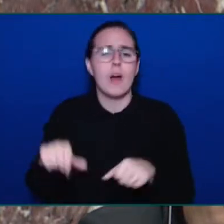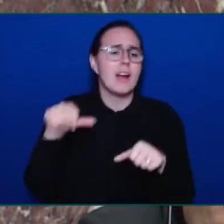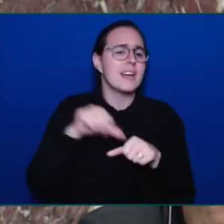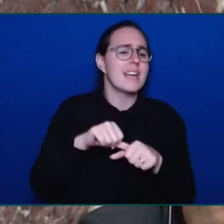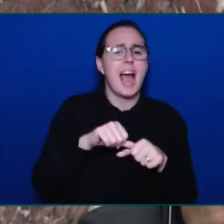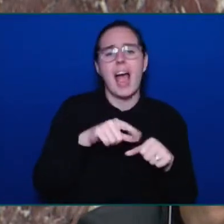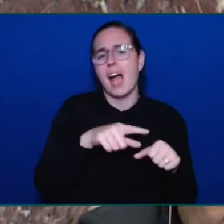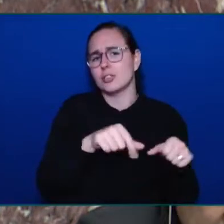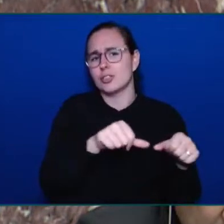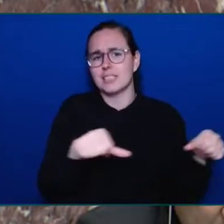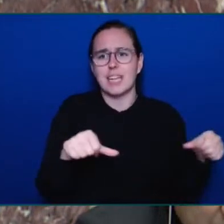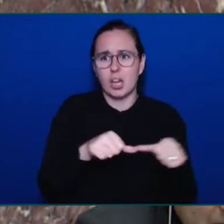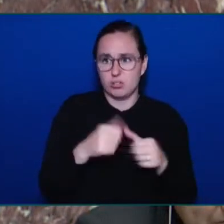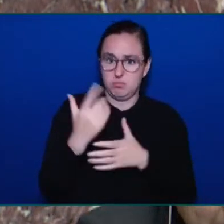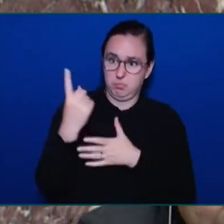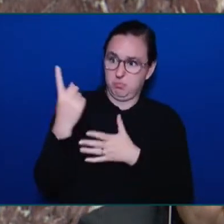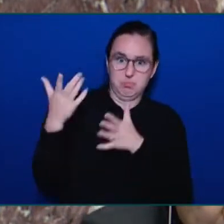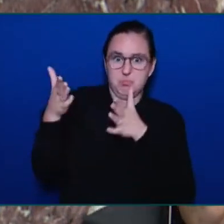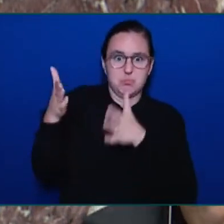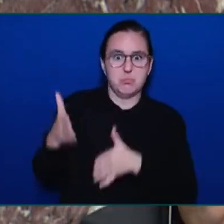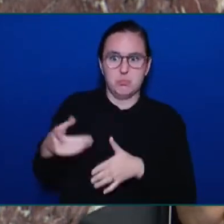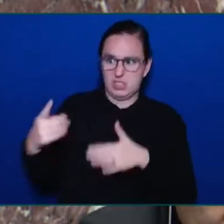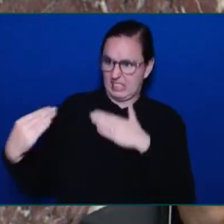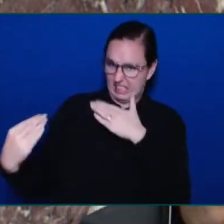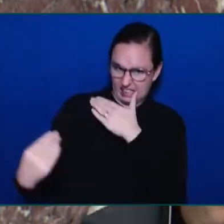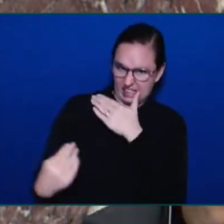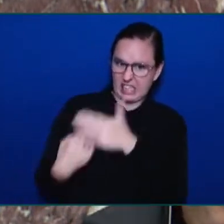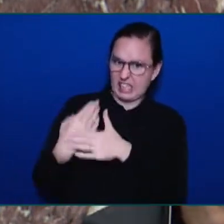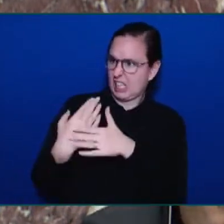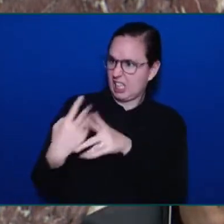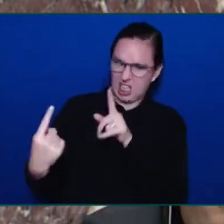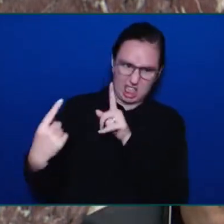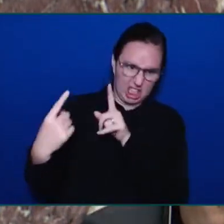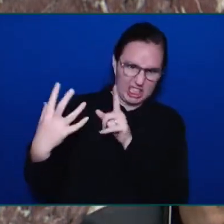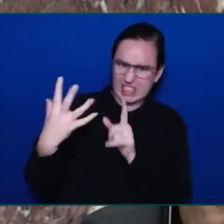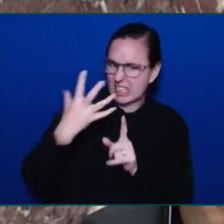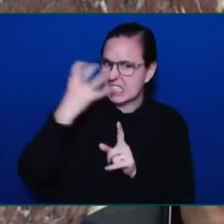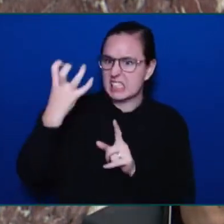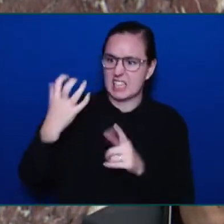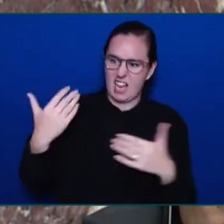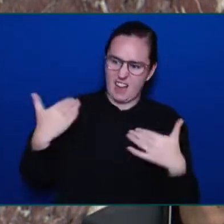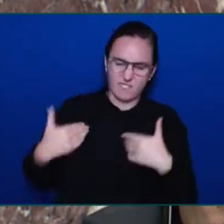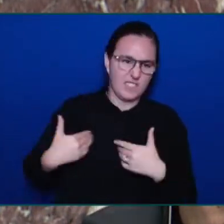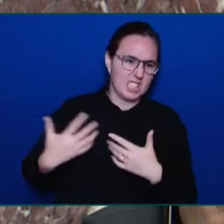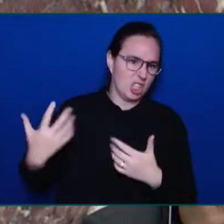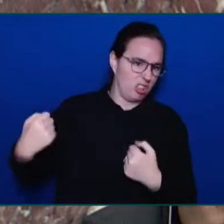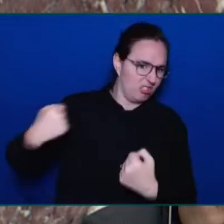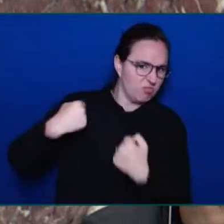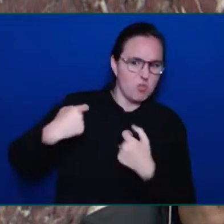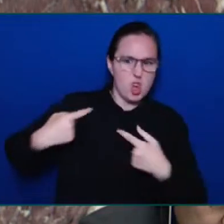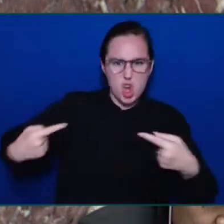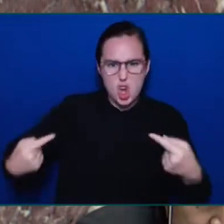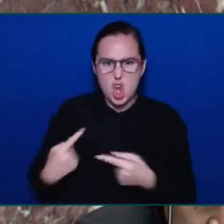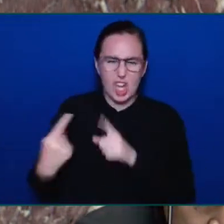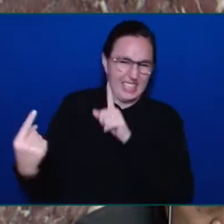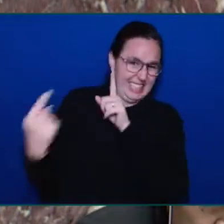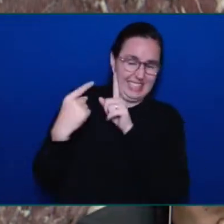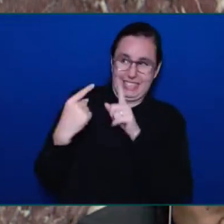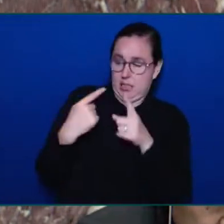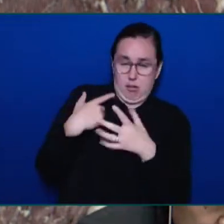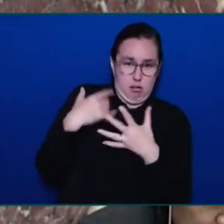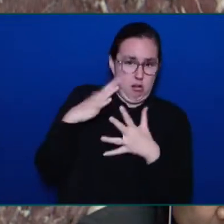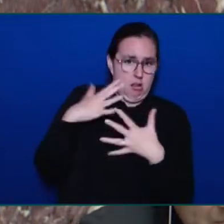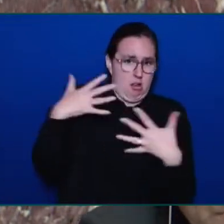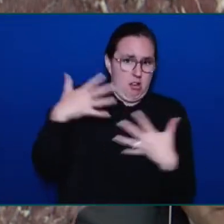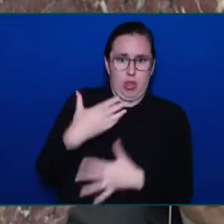assault that person. It is terrifying, and it is happening everywhere, and it is because we have a soft-on-crime